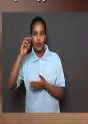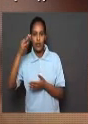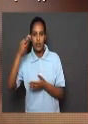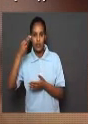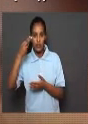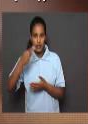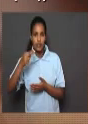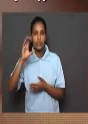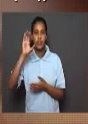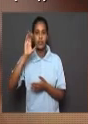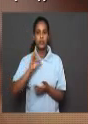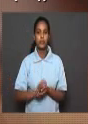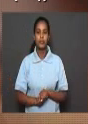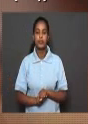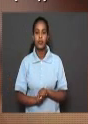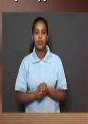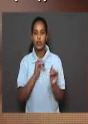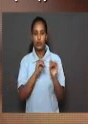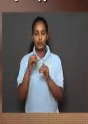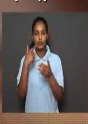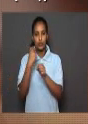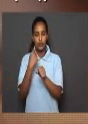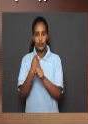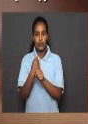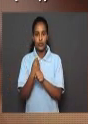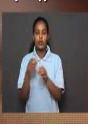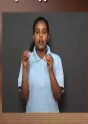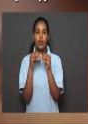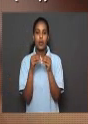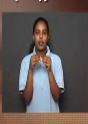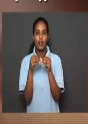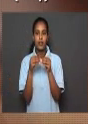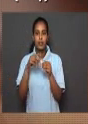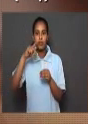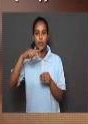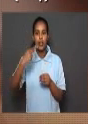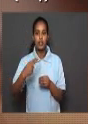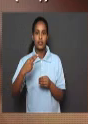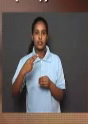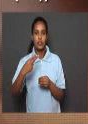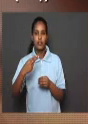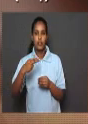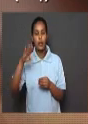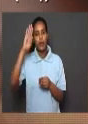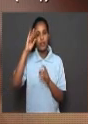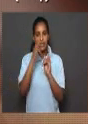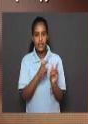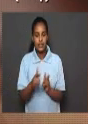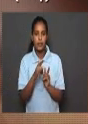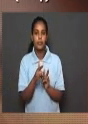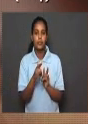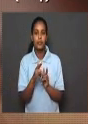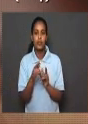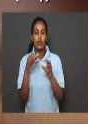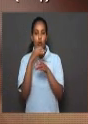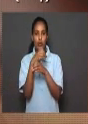acetate. In order to do this, we will calculate the pH of a buffer system